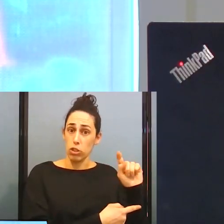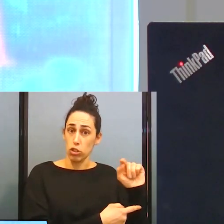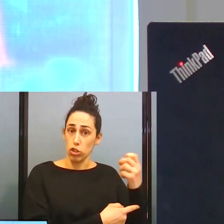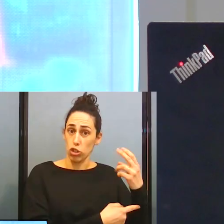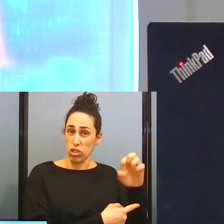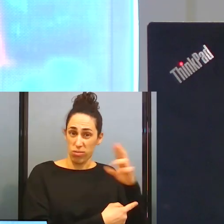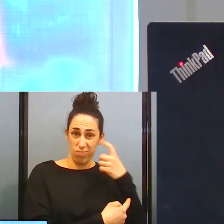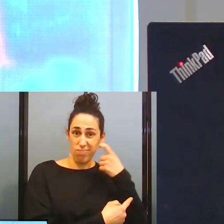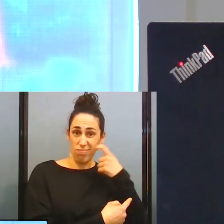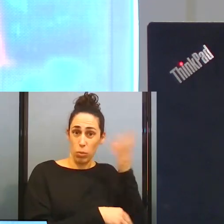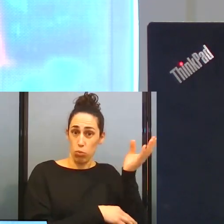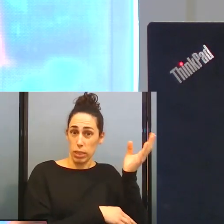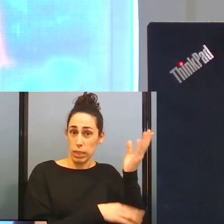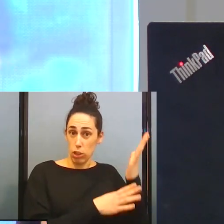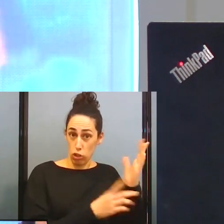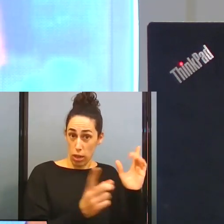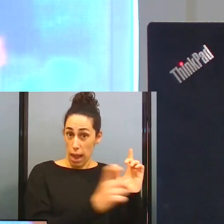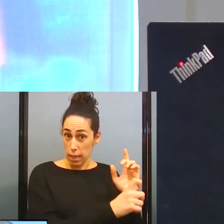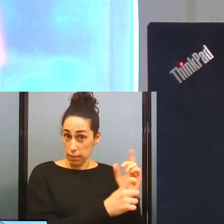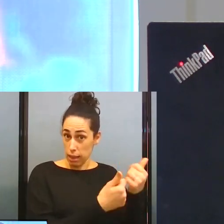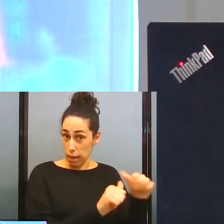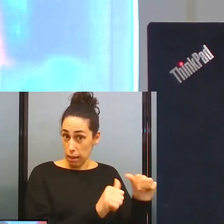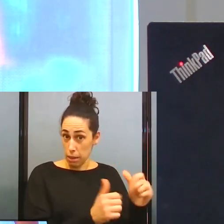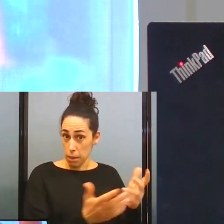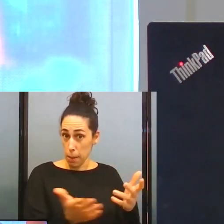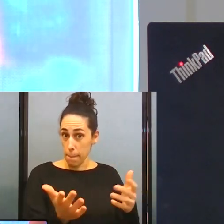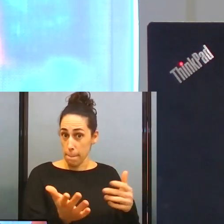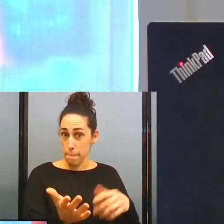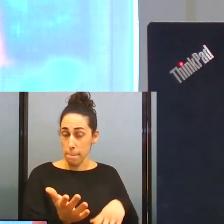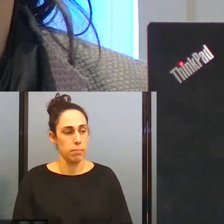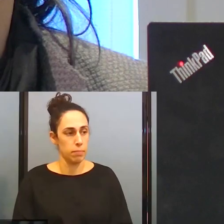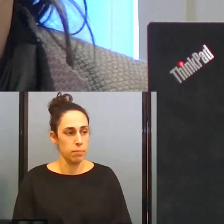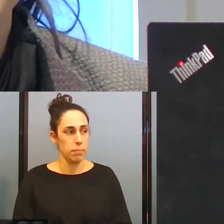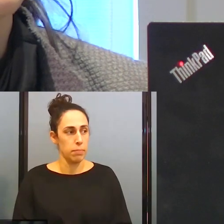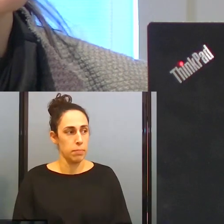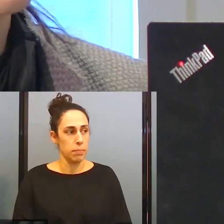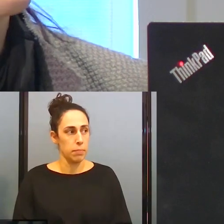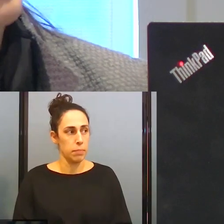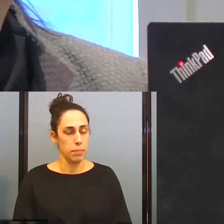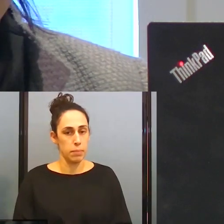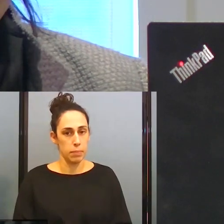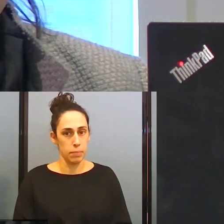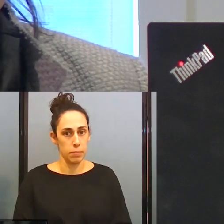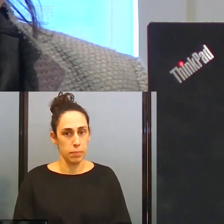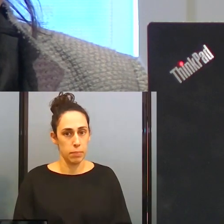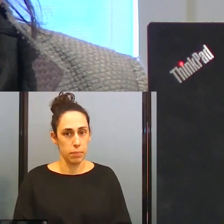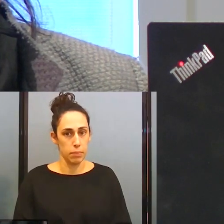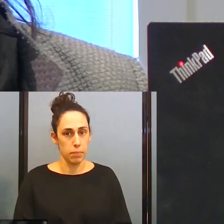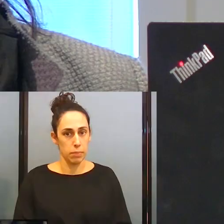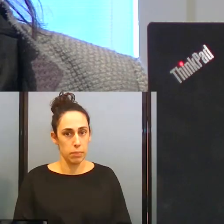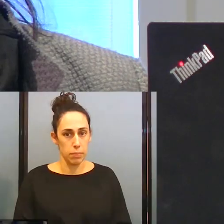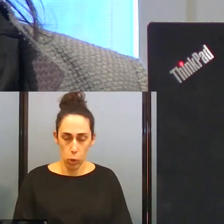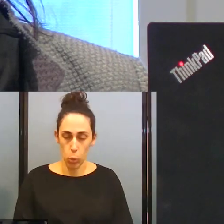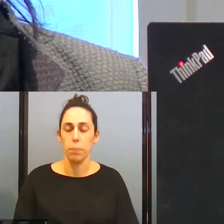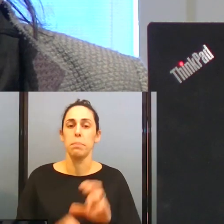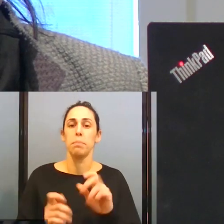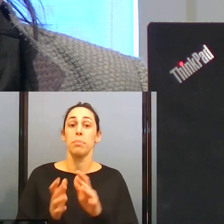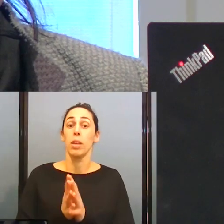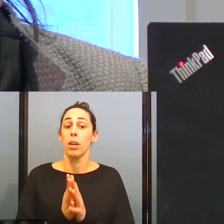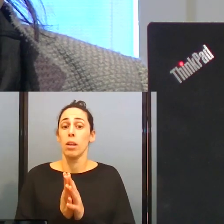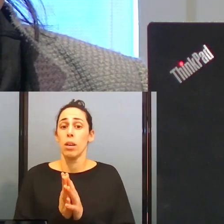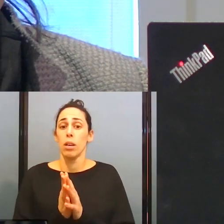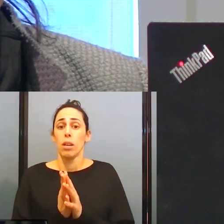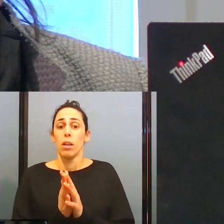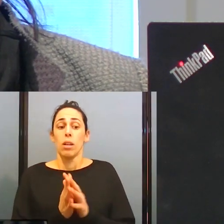Okay, are Esther and Sarah, I see Sarah, where's Esther? So the question was, what can be done for people who are